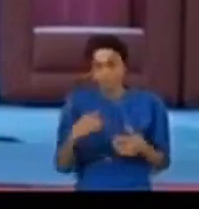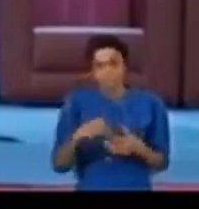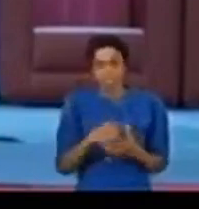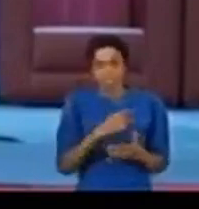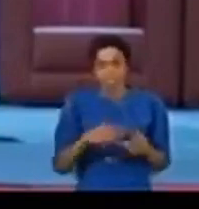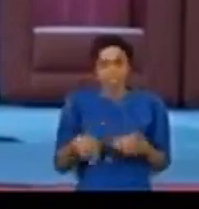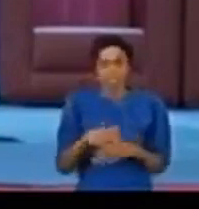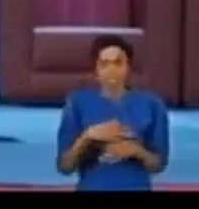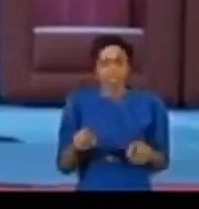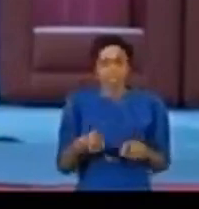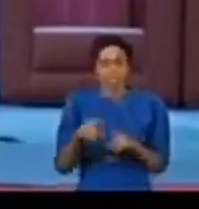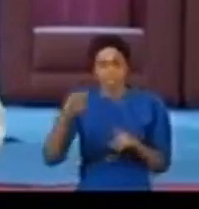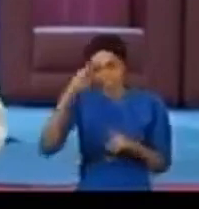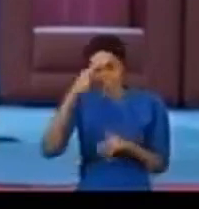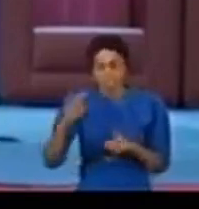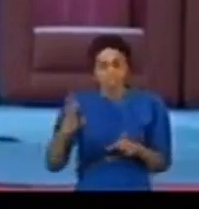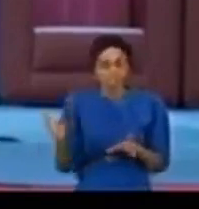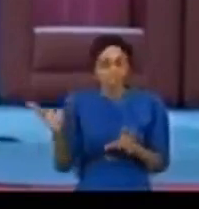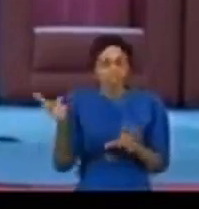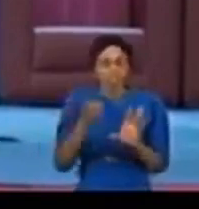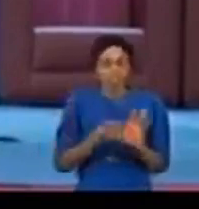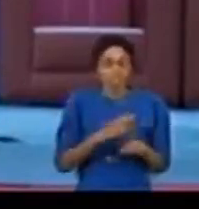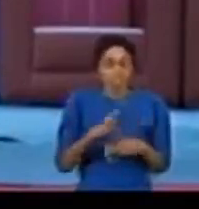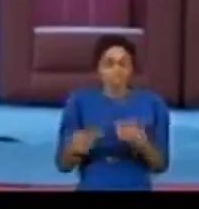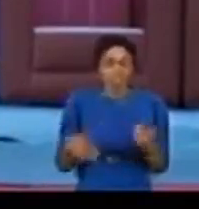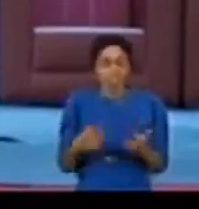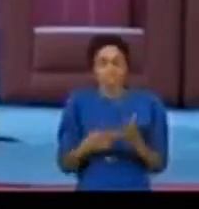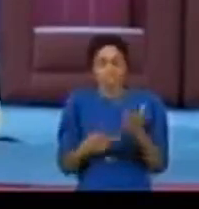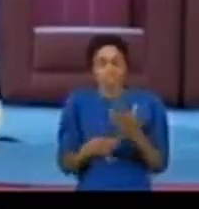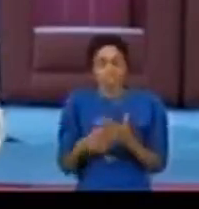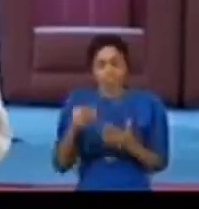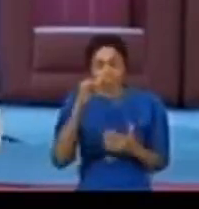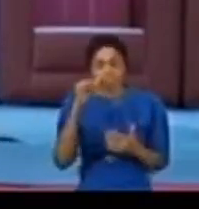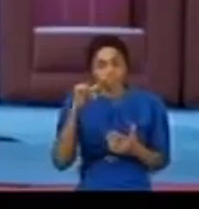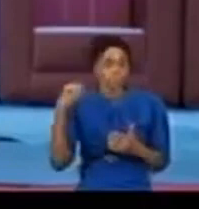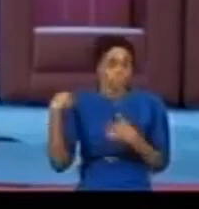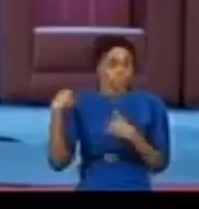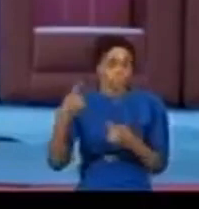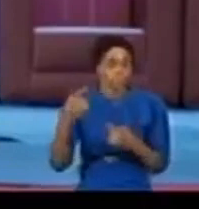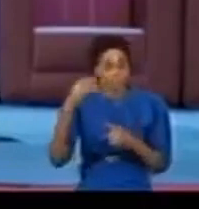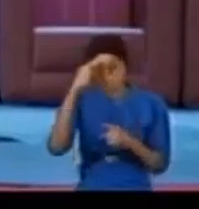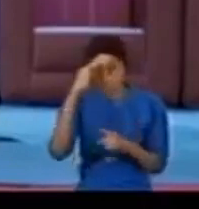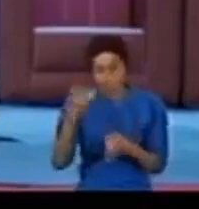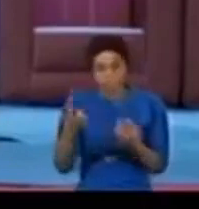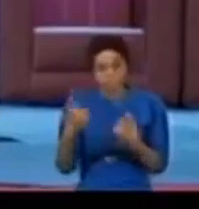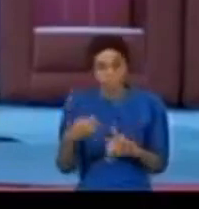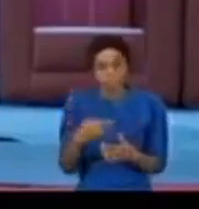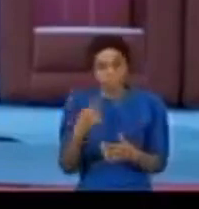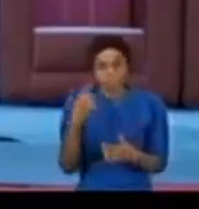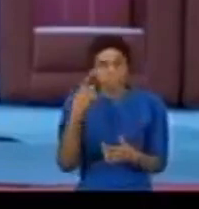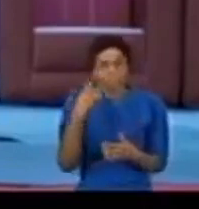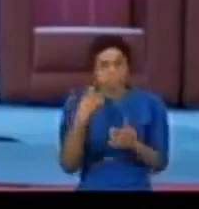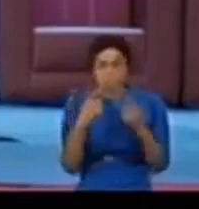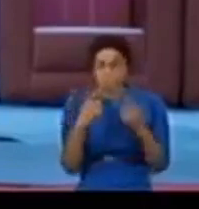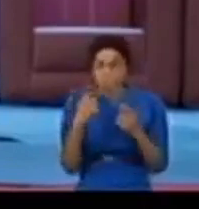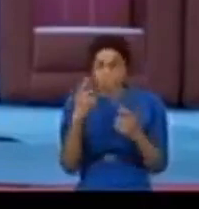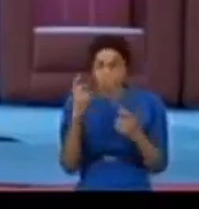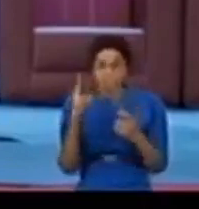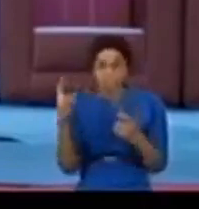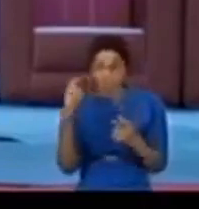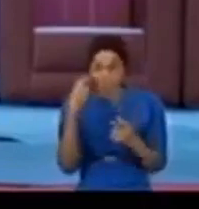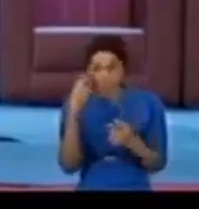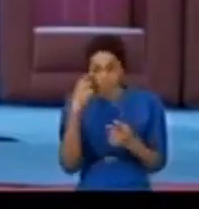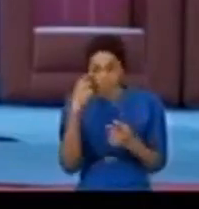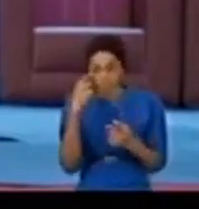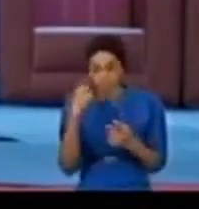attended all the programs yesterday and Friday since I came, my right eye was paining me